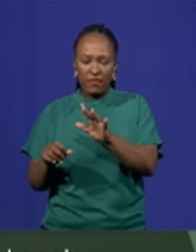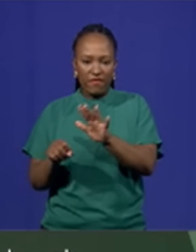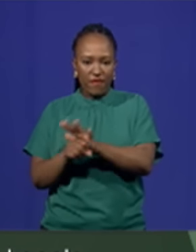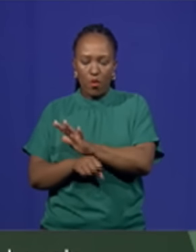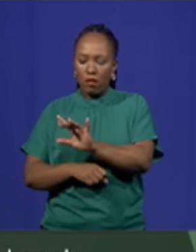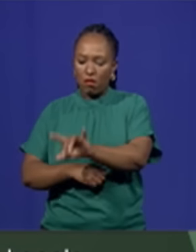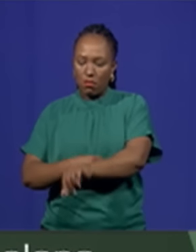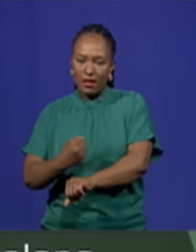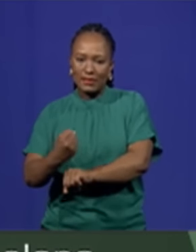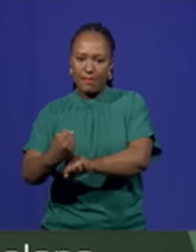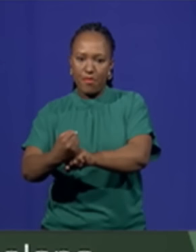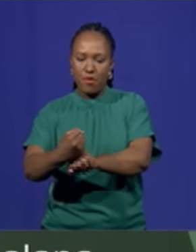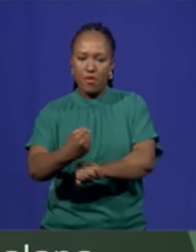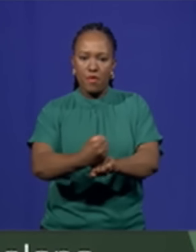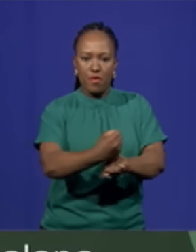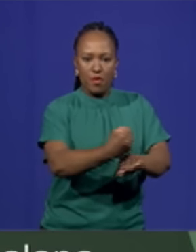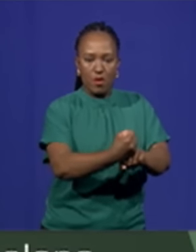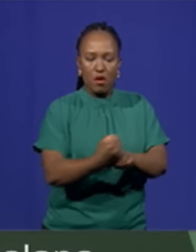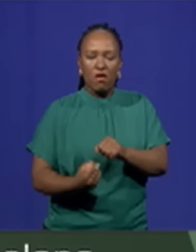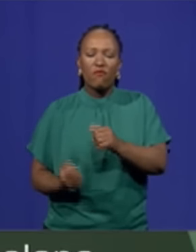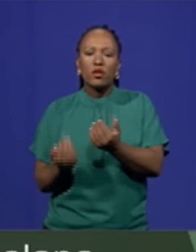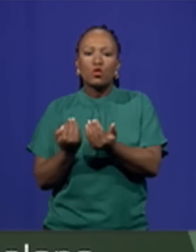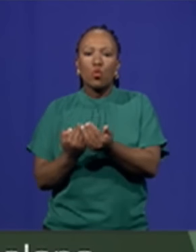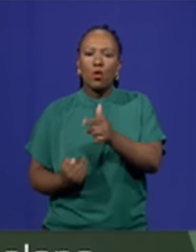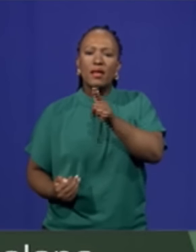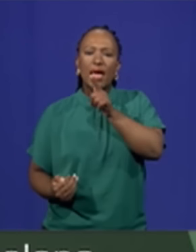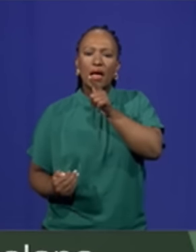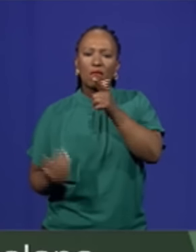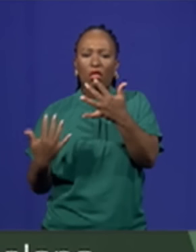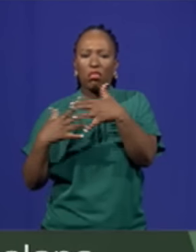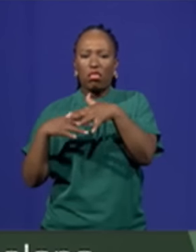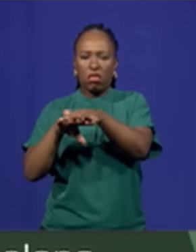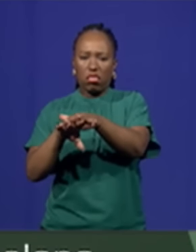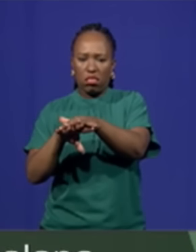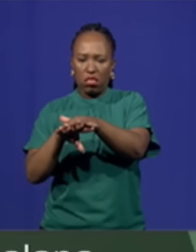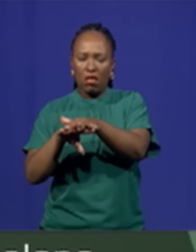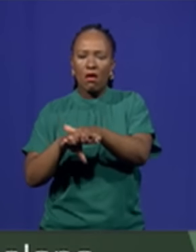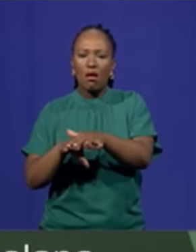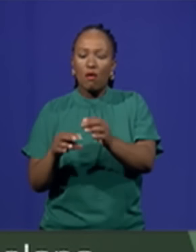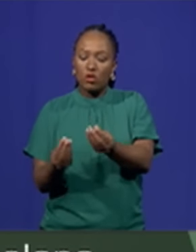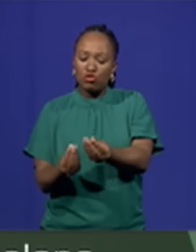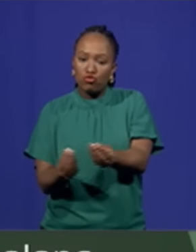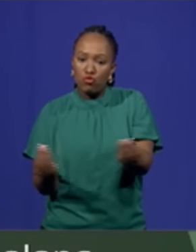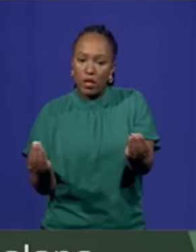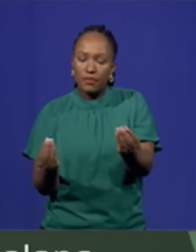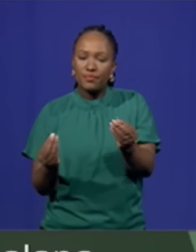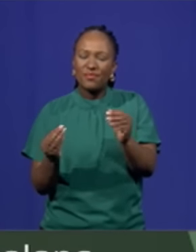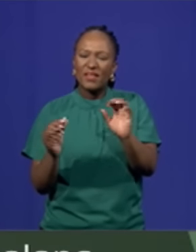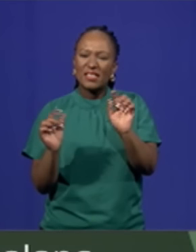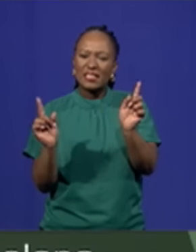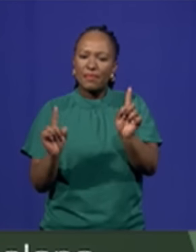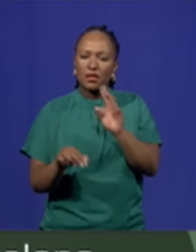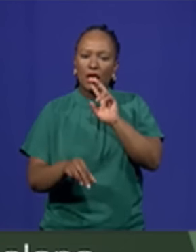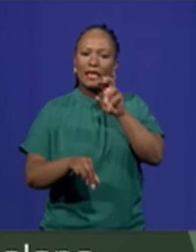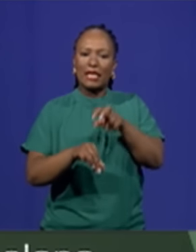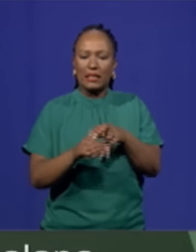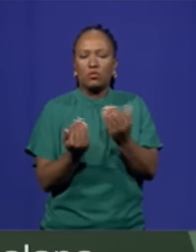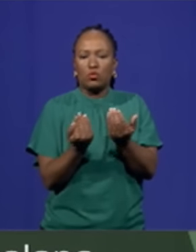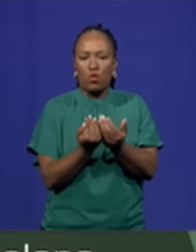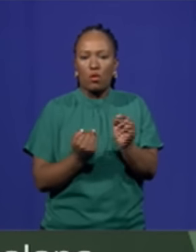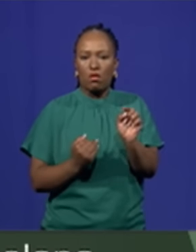into these mainstream schools. Children are still accepted at special needs schools,